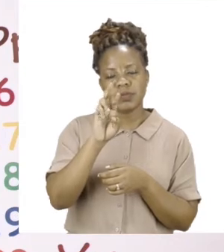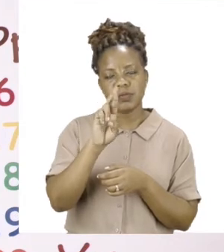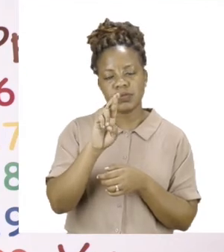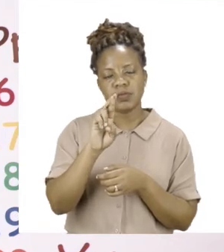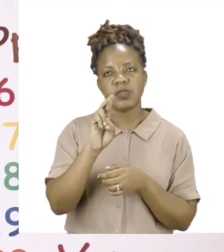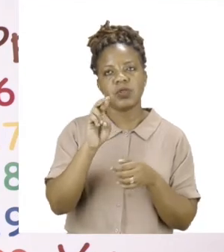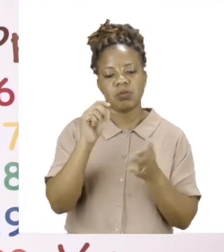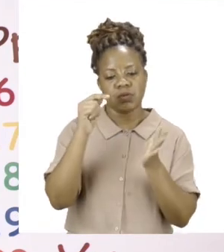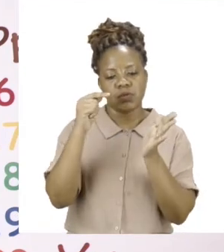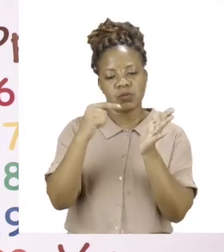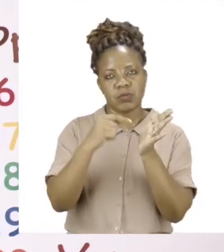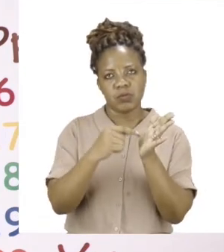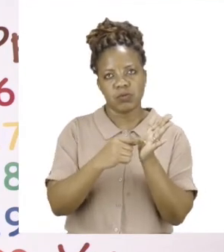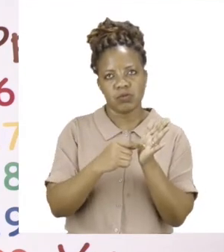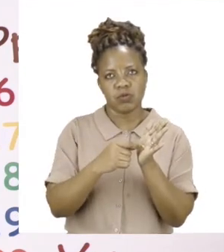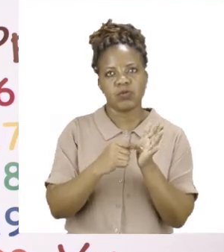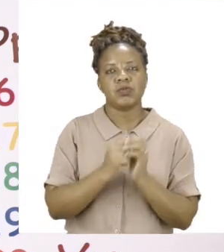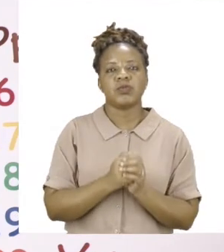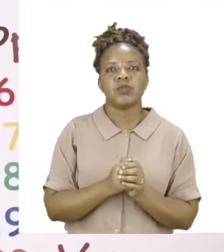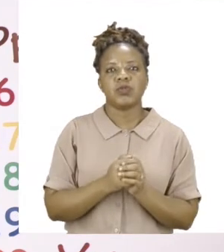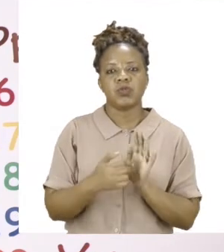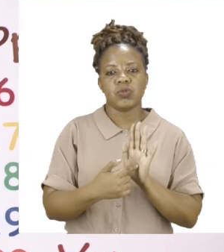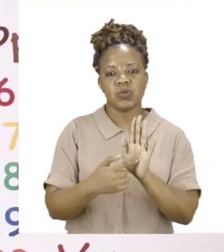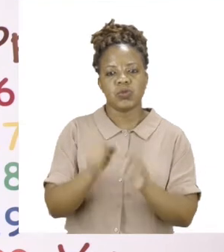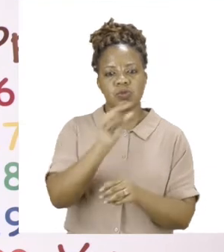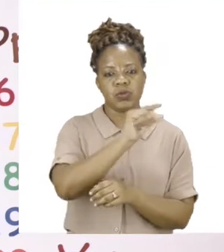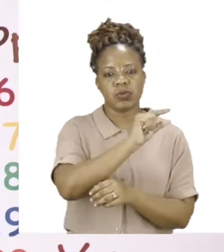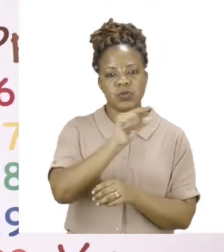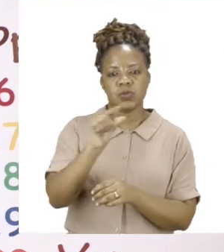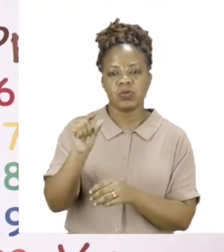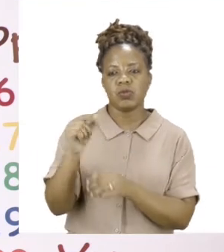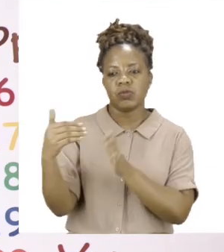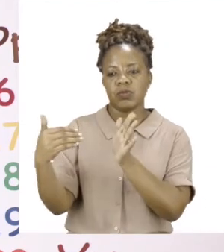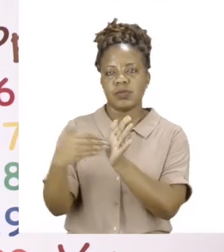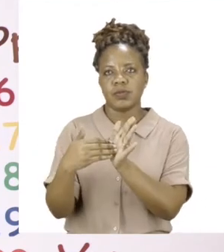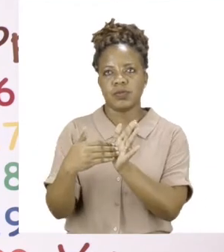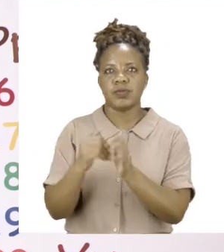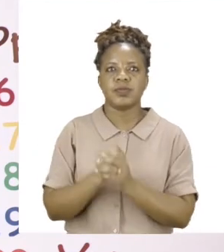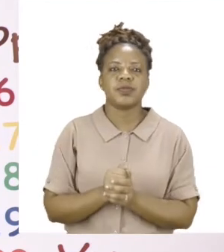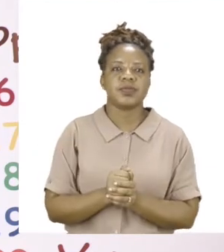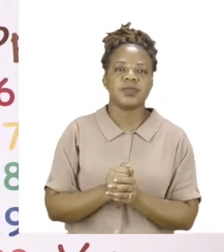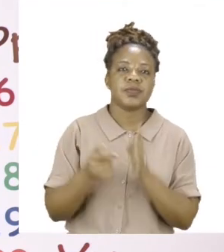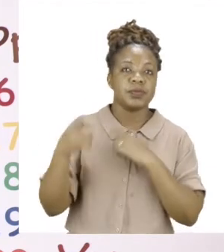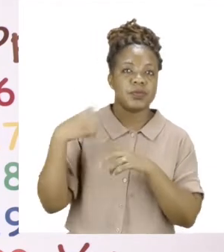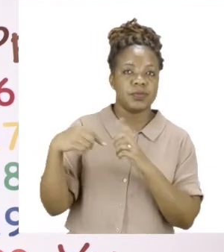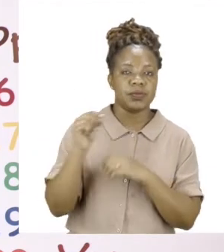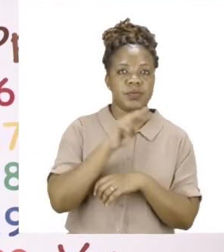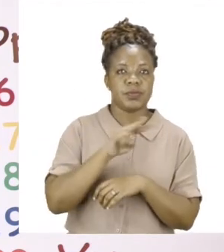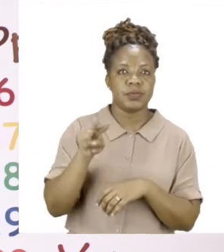go. Now our sentence is in order and complete. Let's read it now.